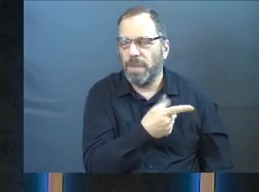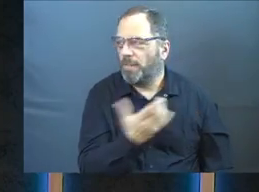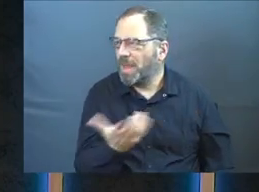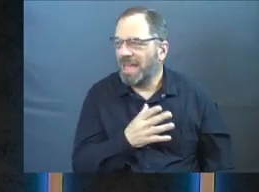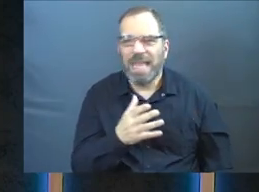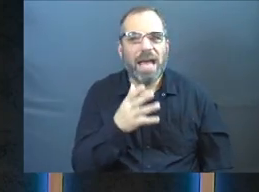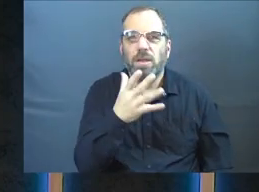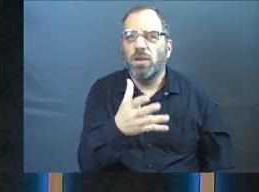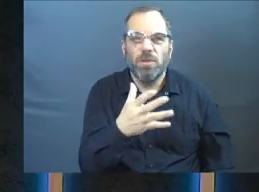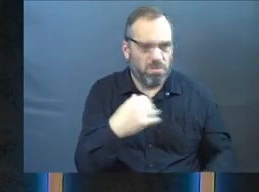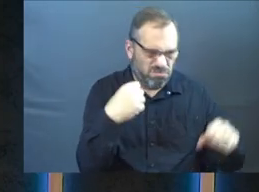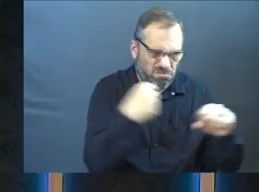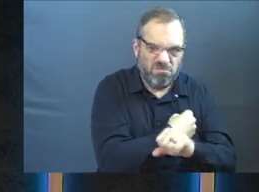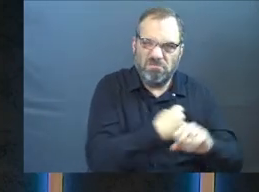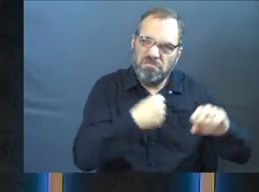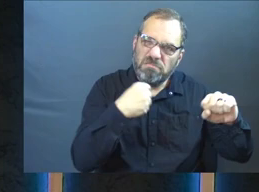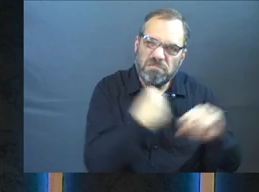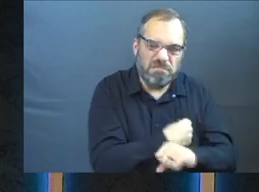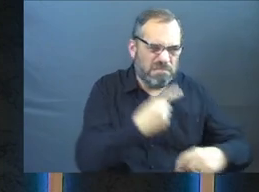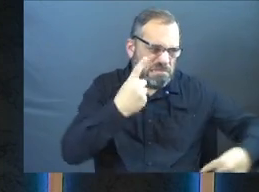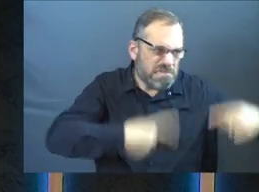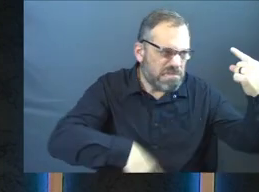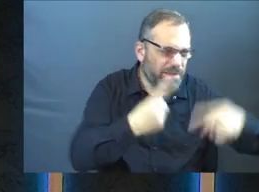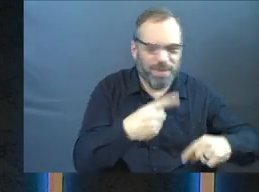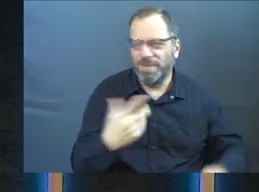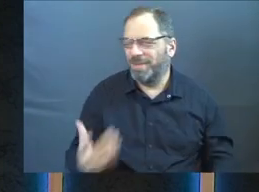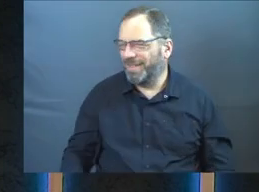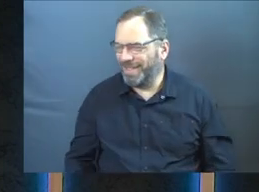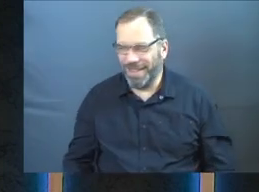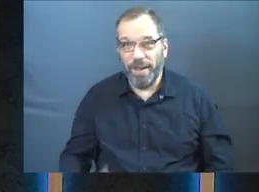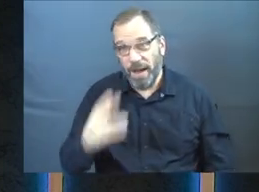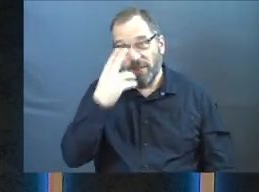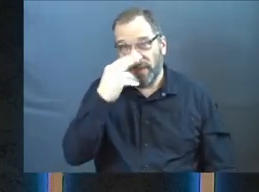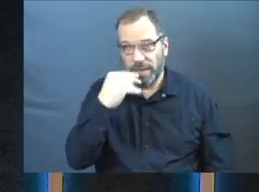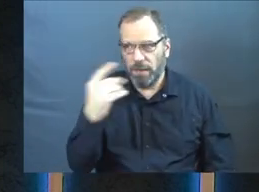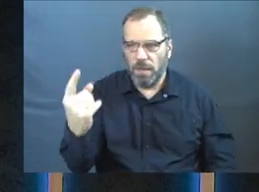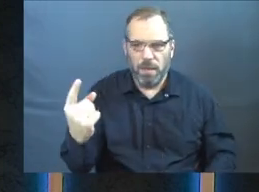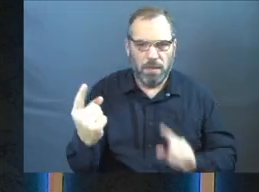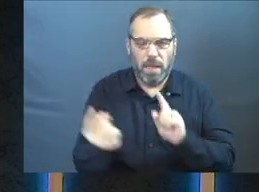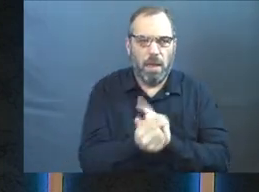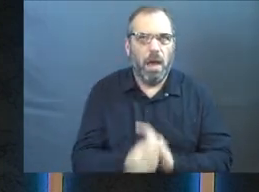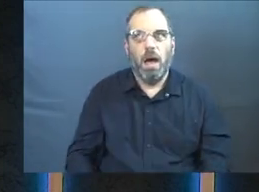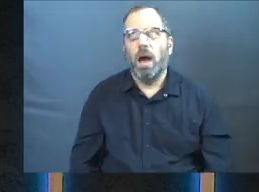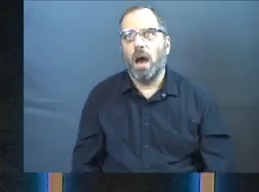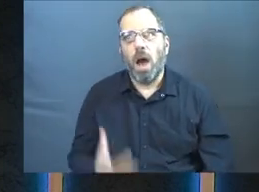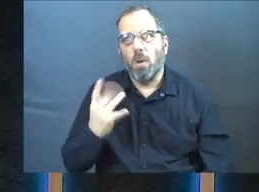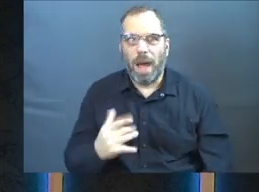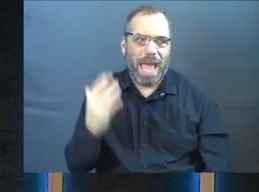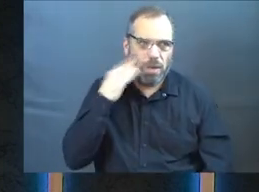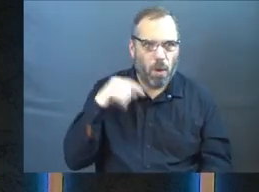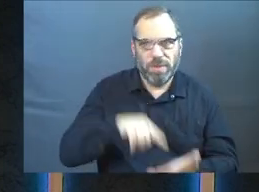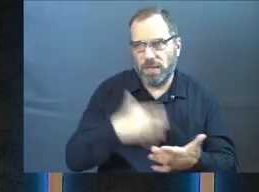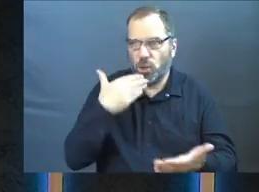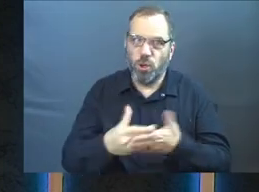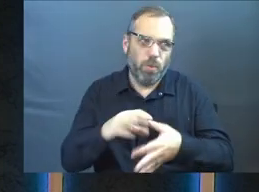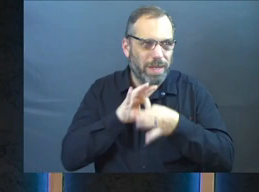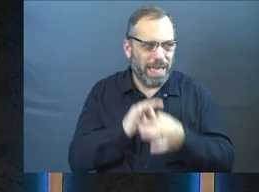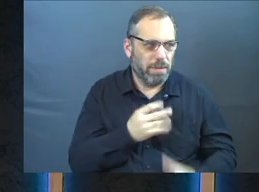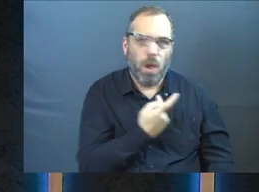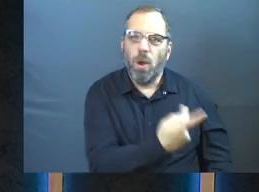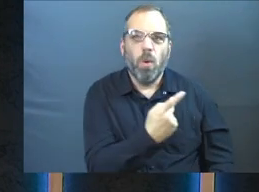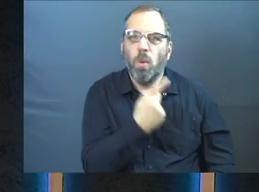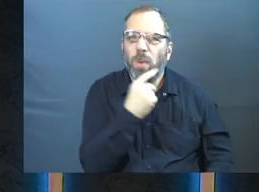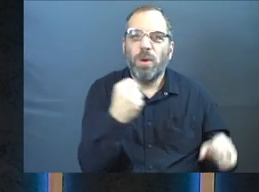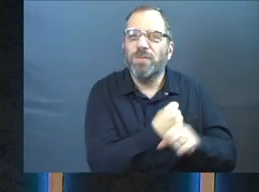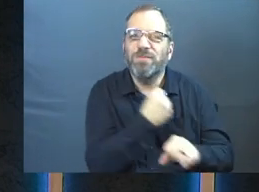Like, you're already fighting. It's funny. Sometimes people will come to me and they'll say, the reason I know this is a great relationship is